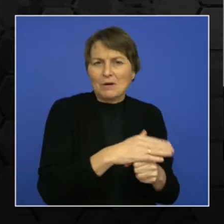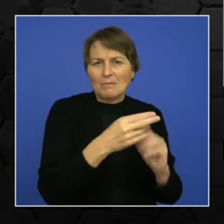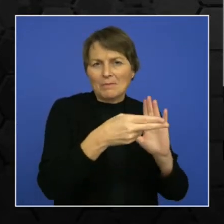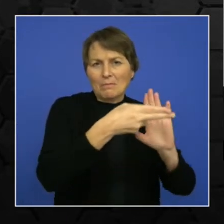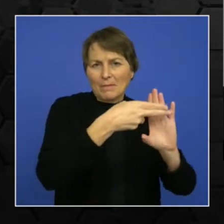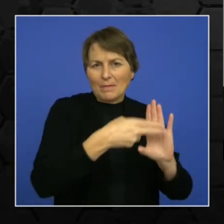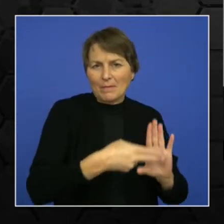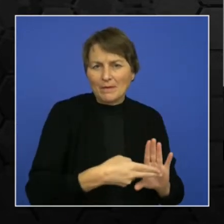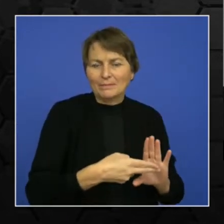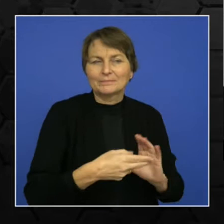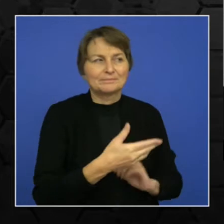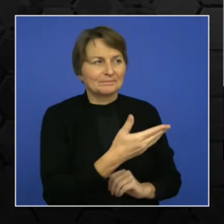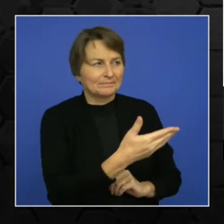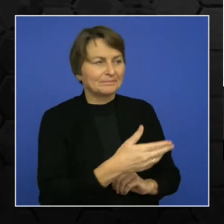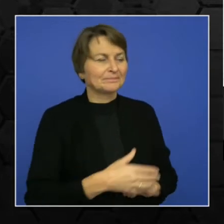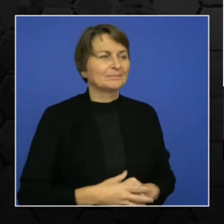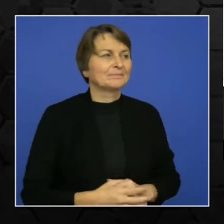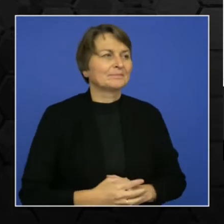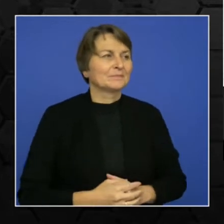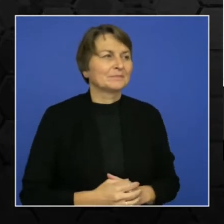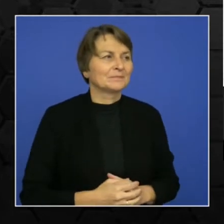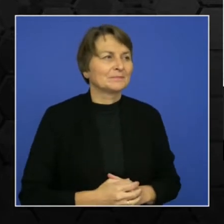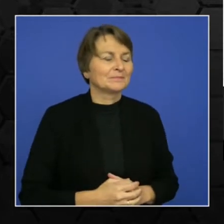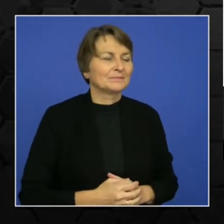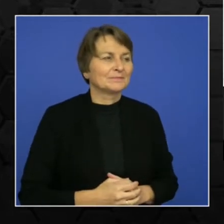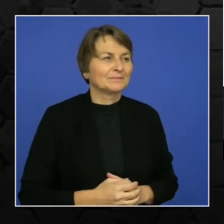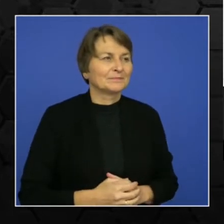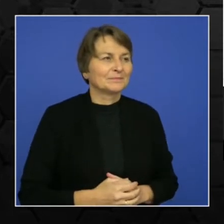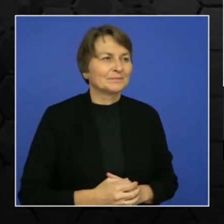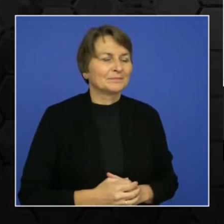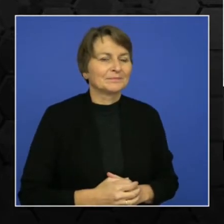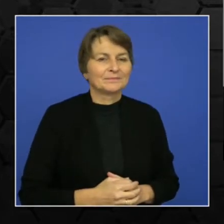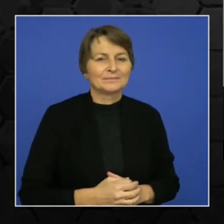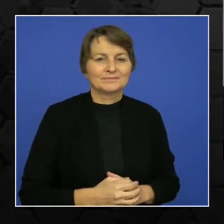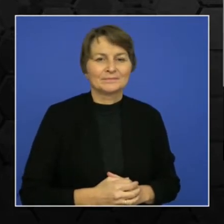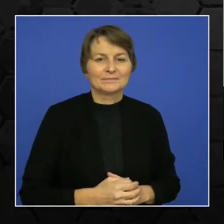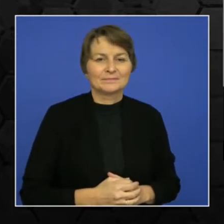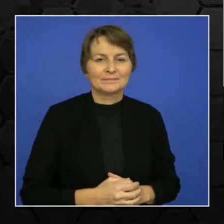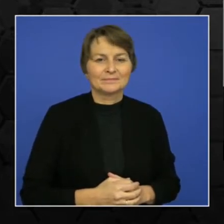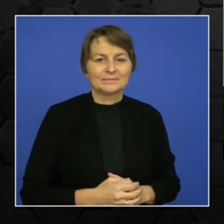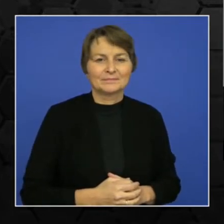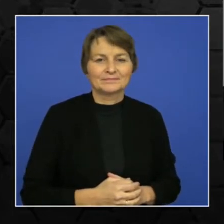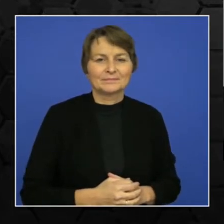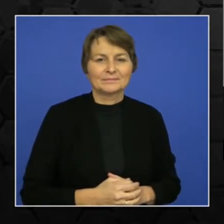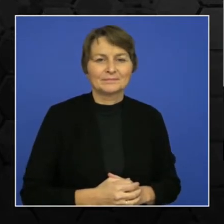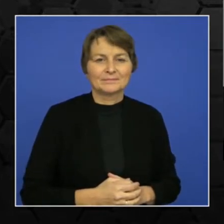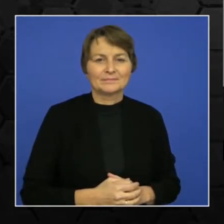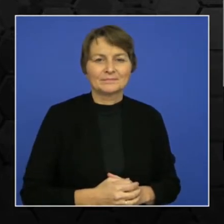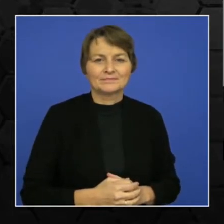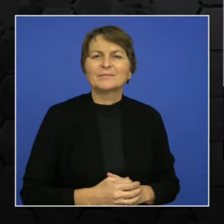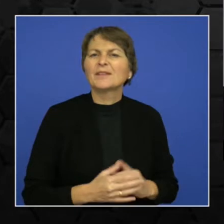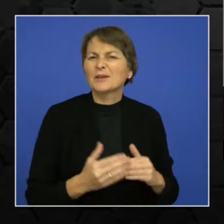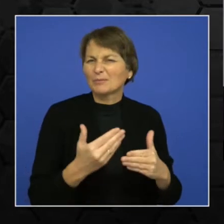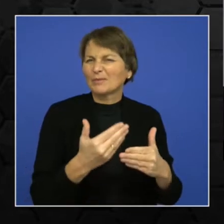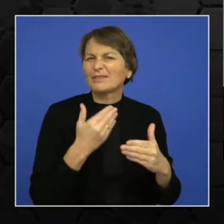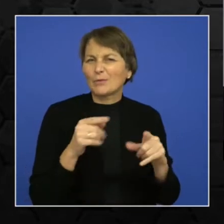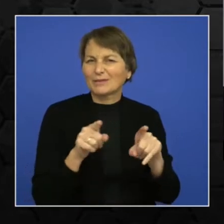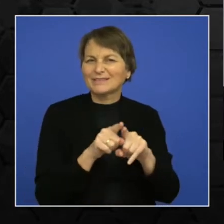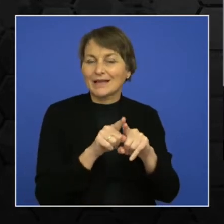neurology. And with that, I'm just giving to this. Now again, the switch case, as I did before, I'm dragging in